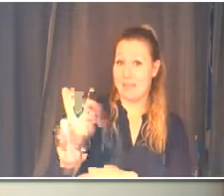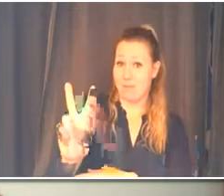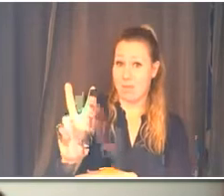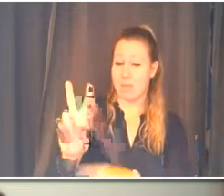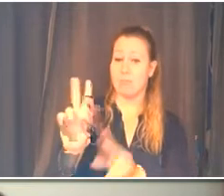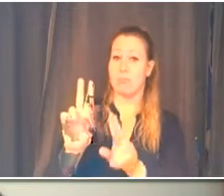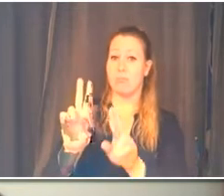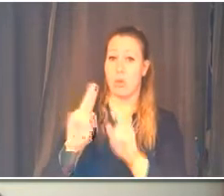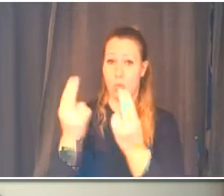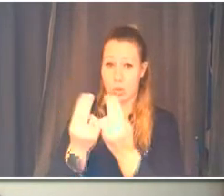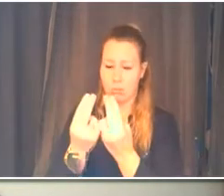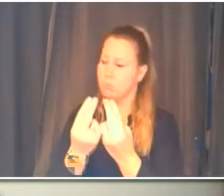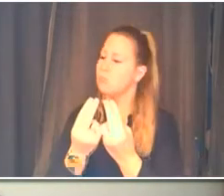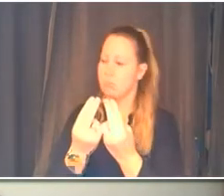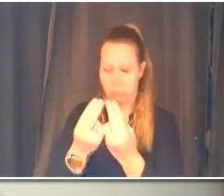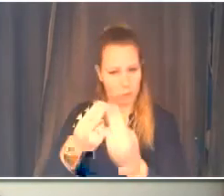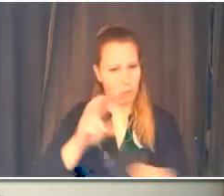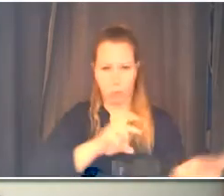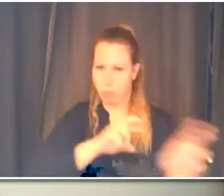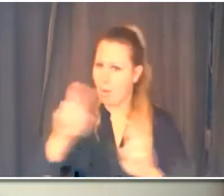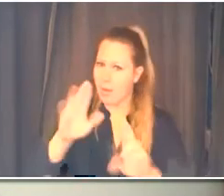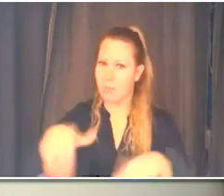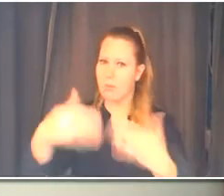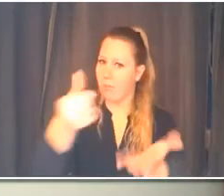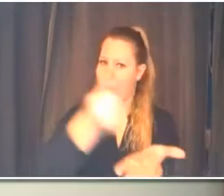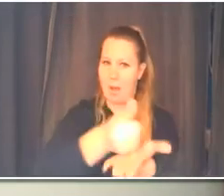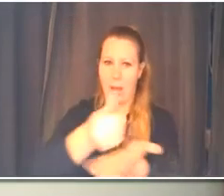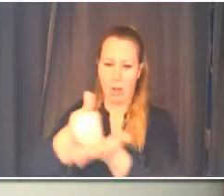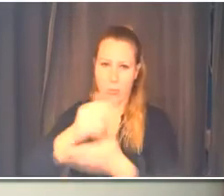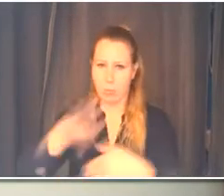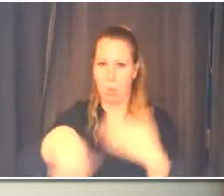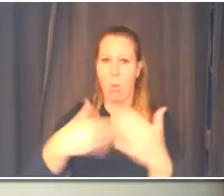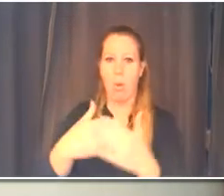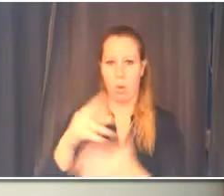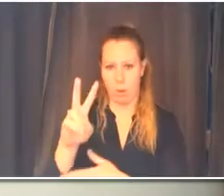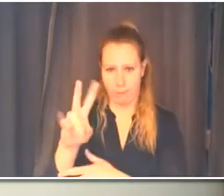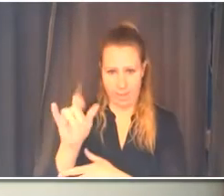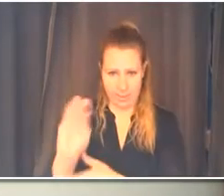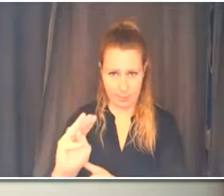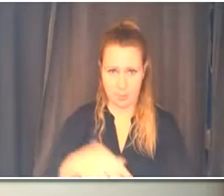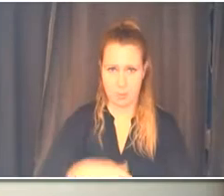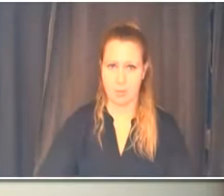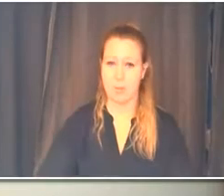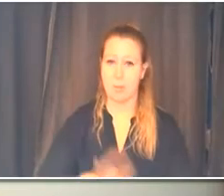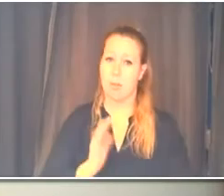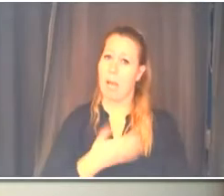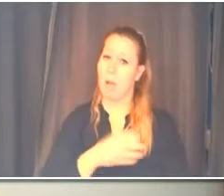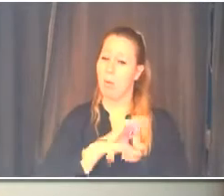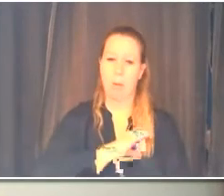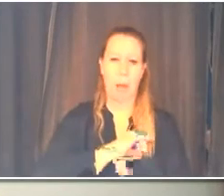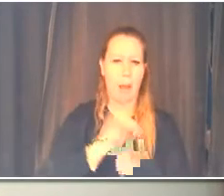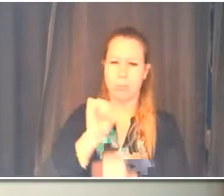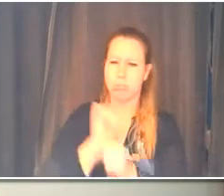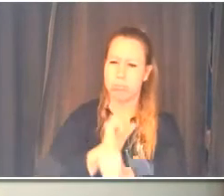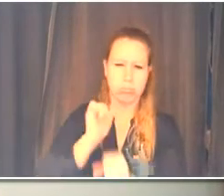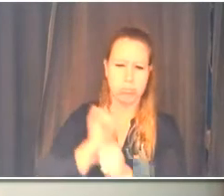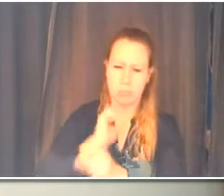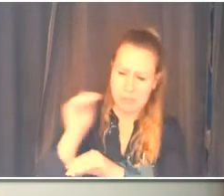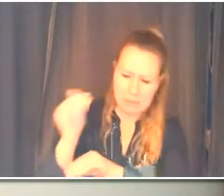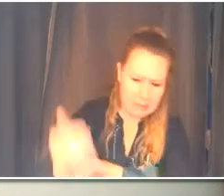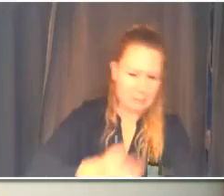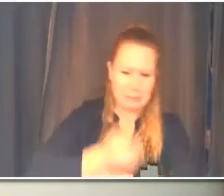population children and elderly am amid this ongoing covid-19 crisis to ensure that everyone is